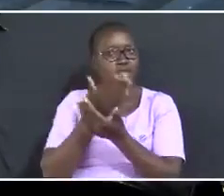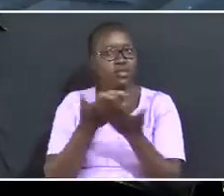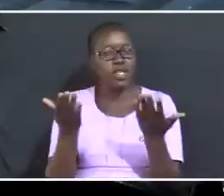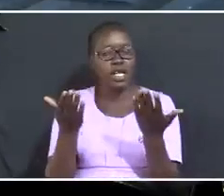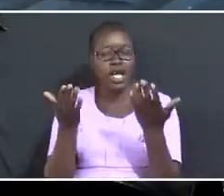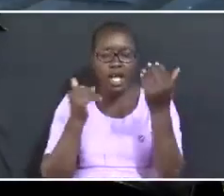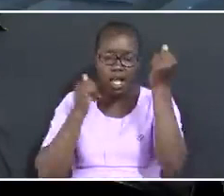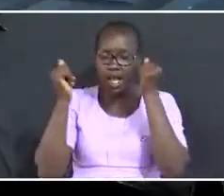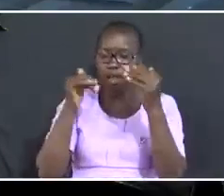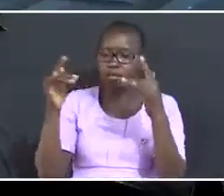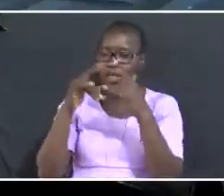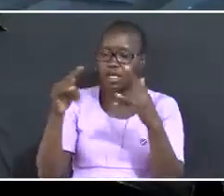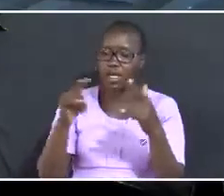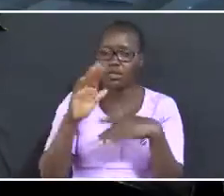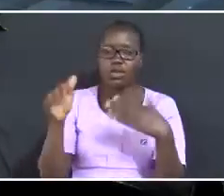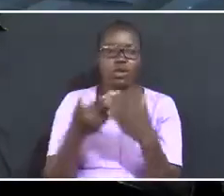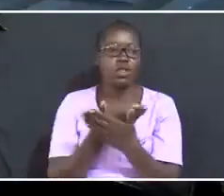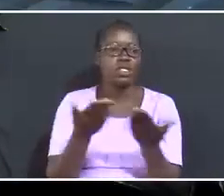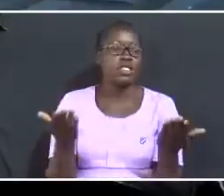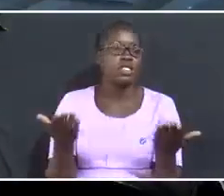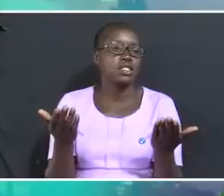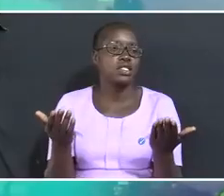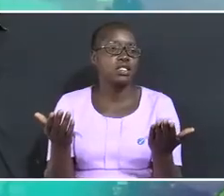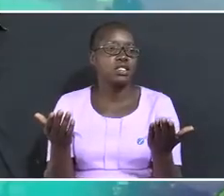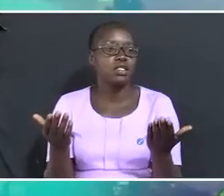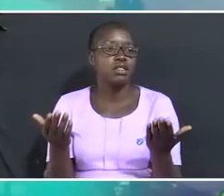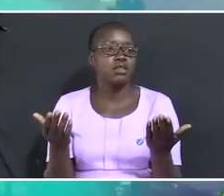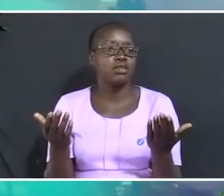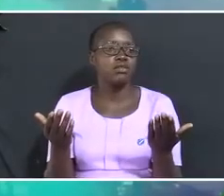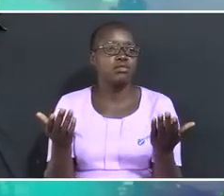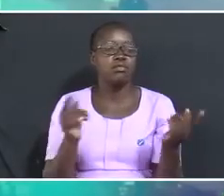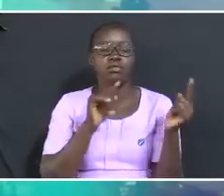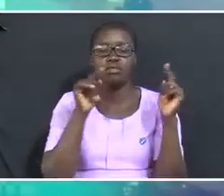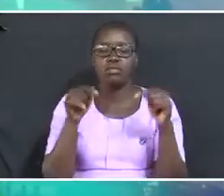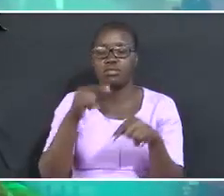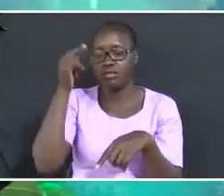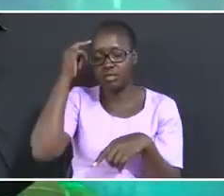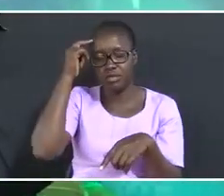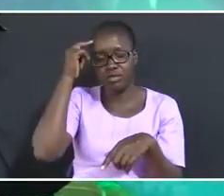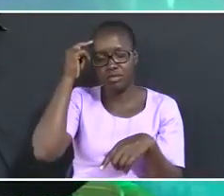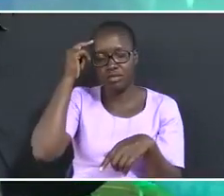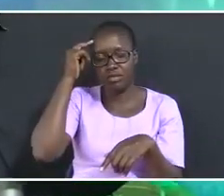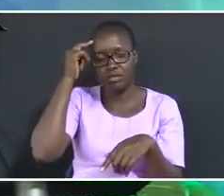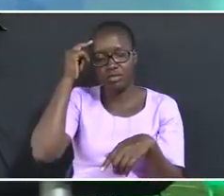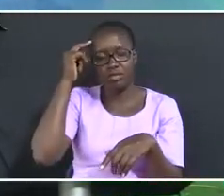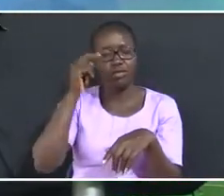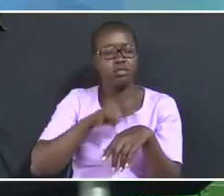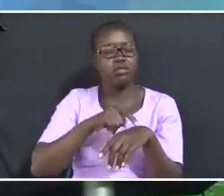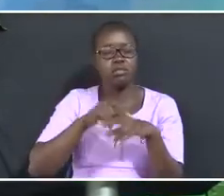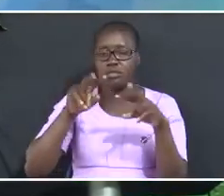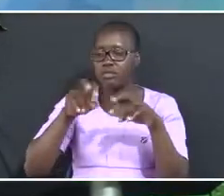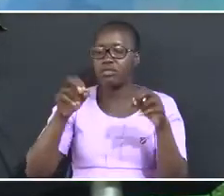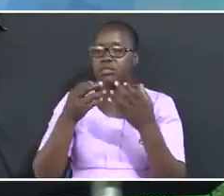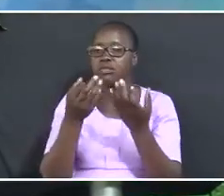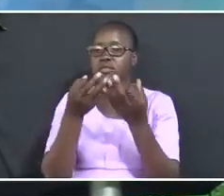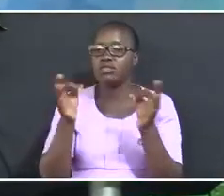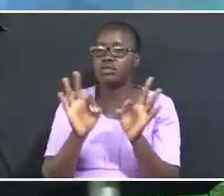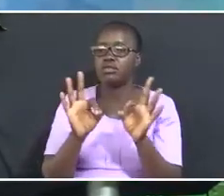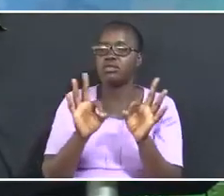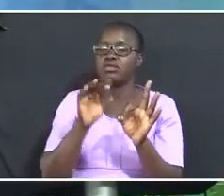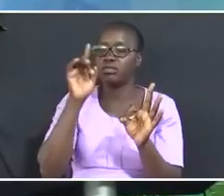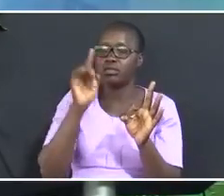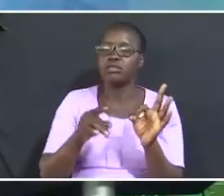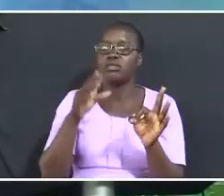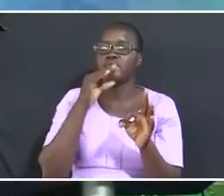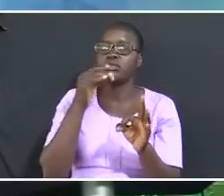camps, all these things come into your mind. When we speak freedom, we must be